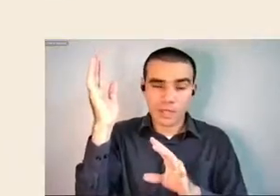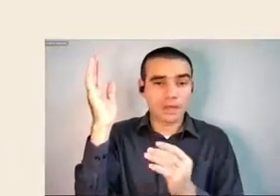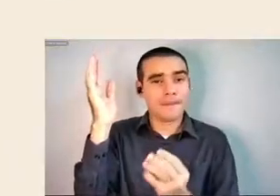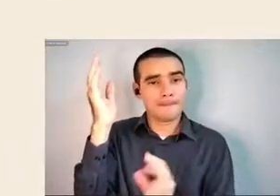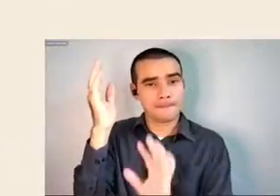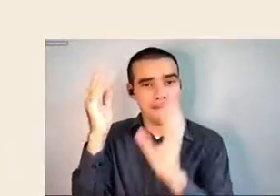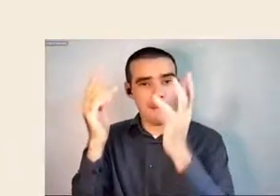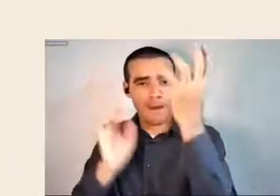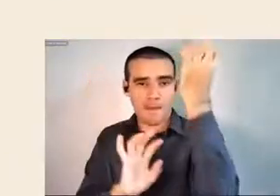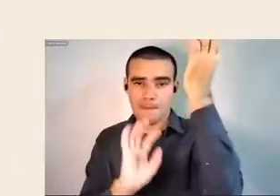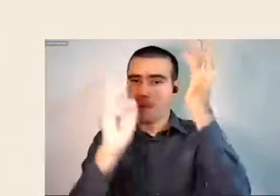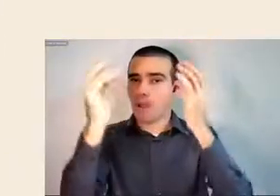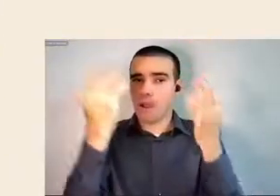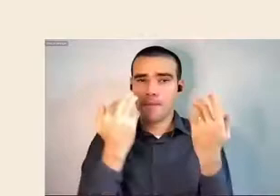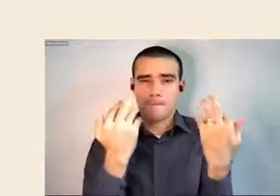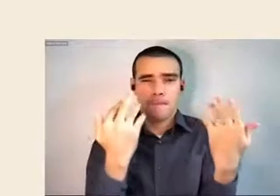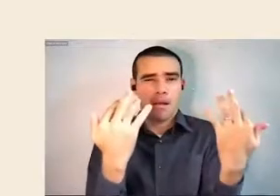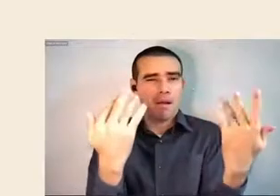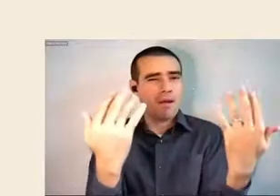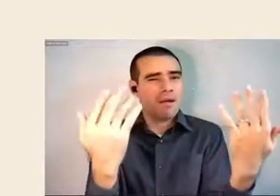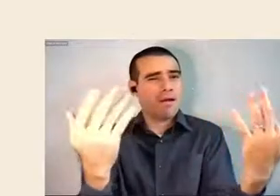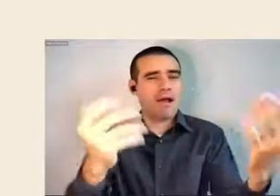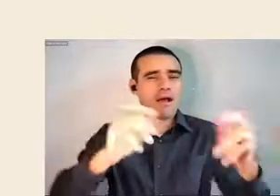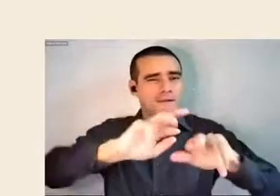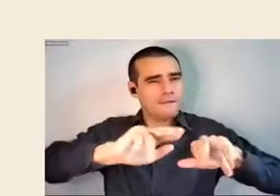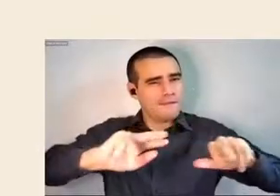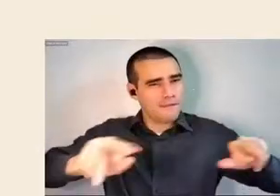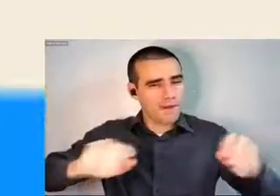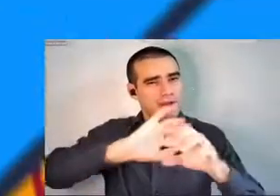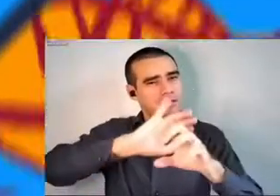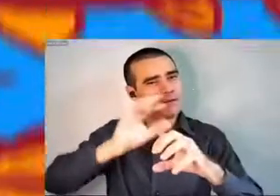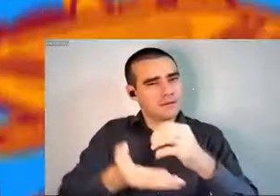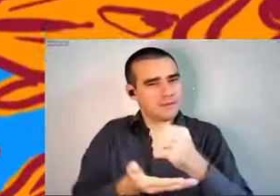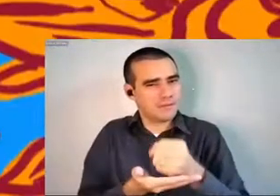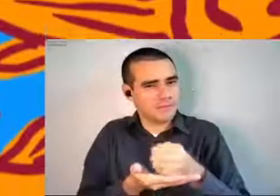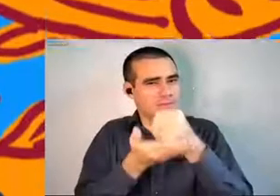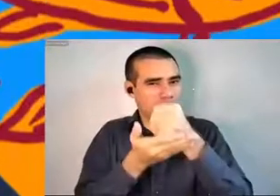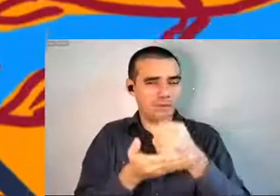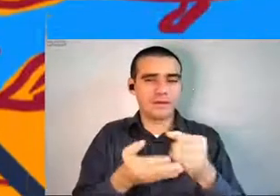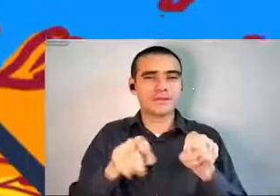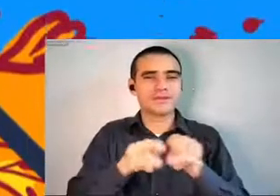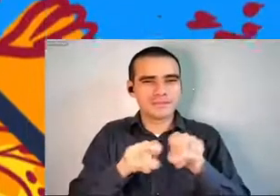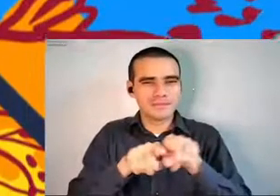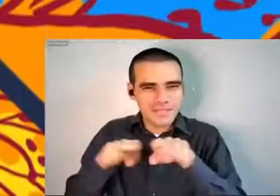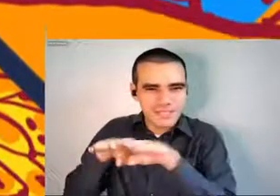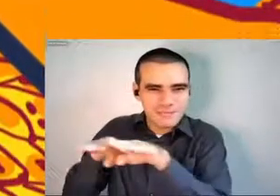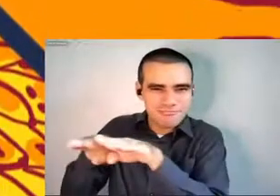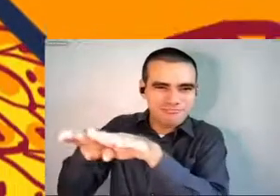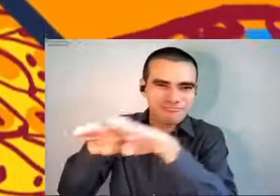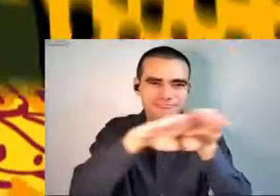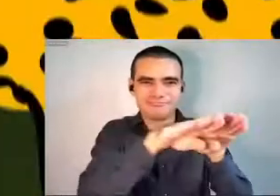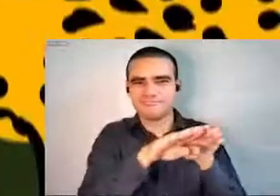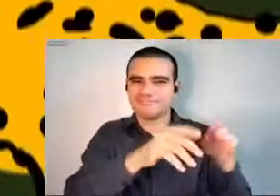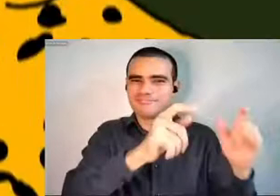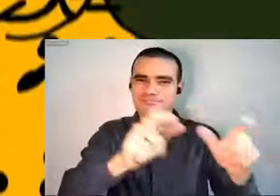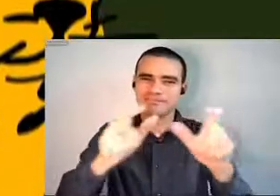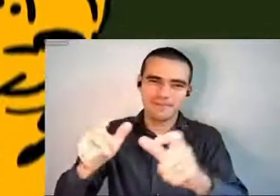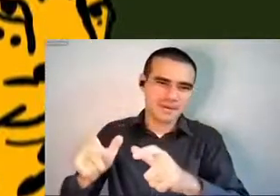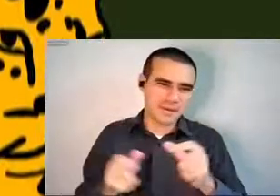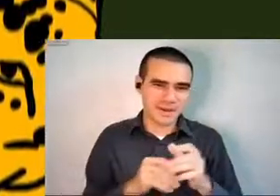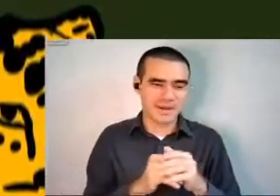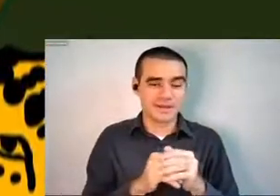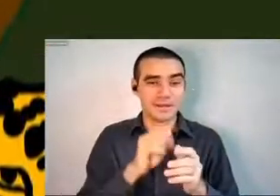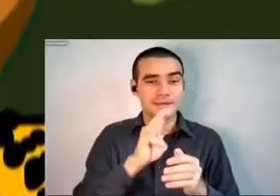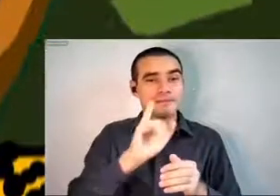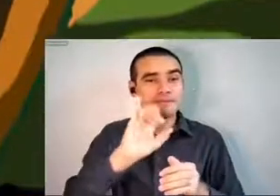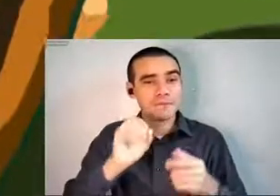more standing forests, more biodiverse and sustainable, and least territorial and